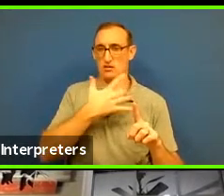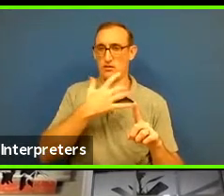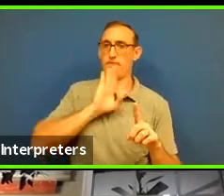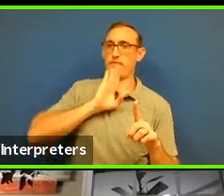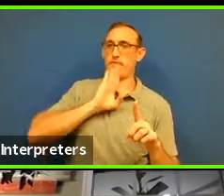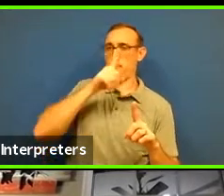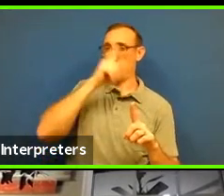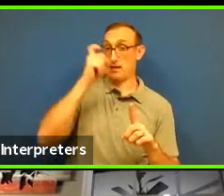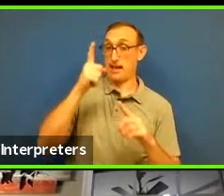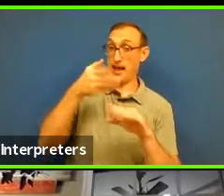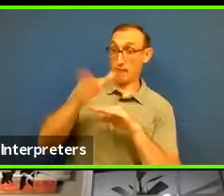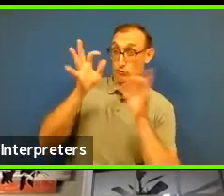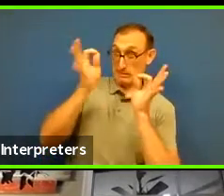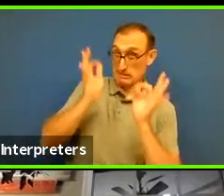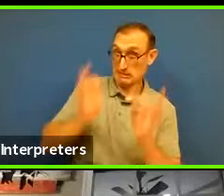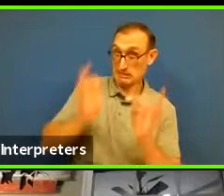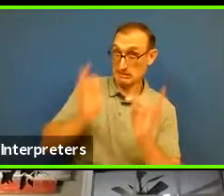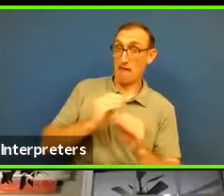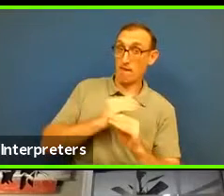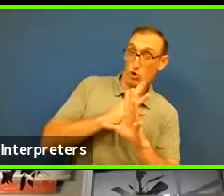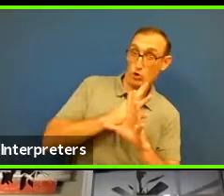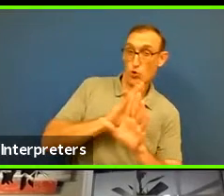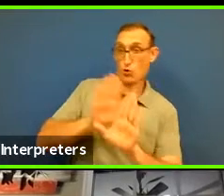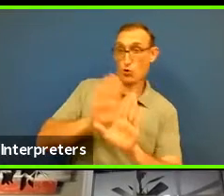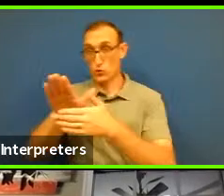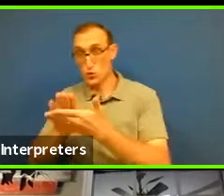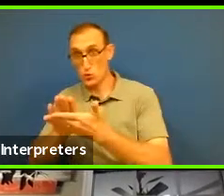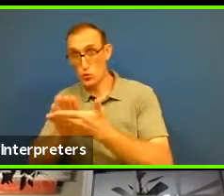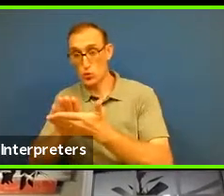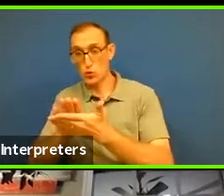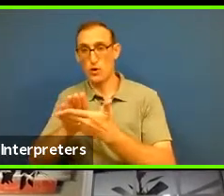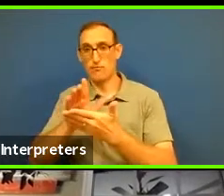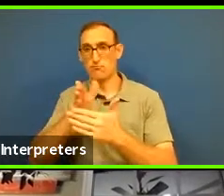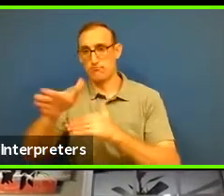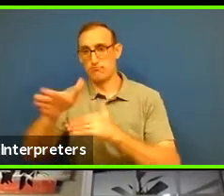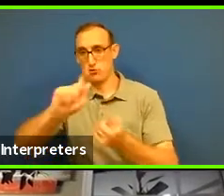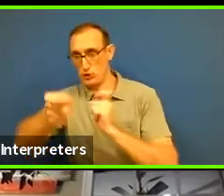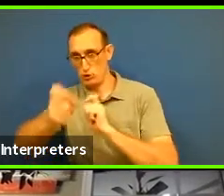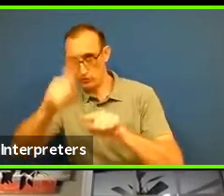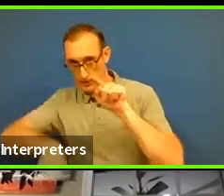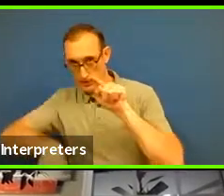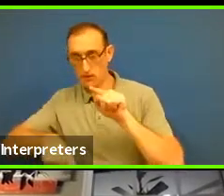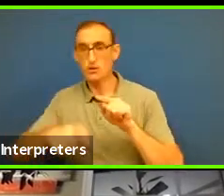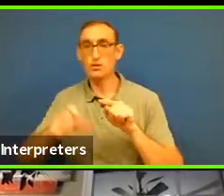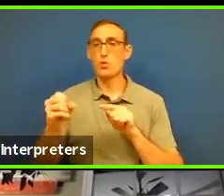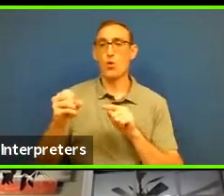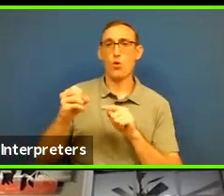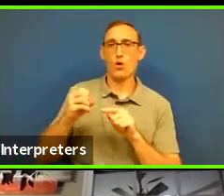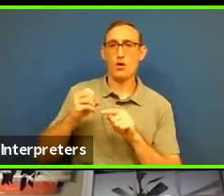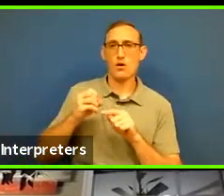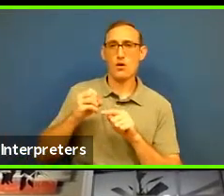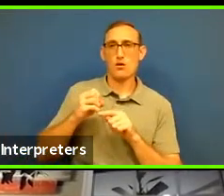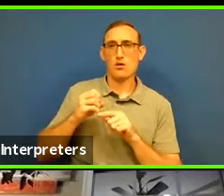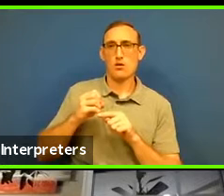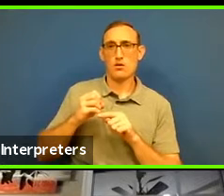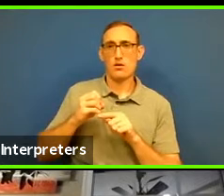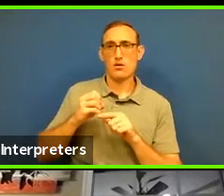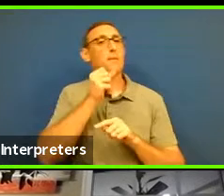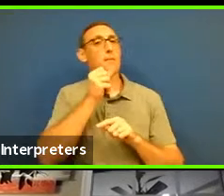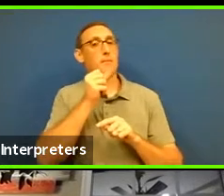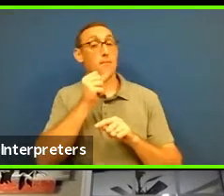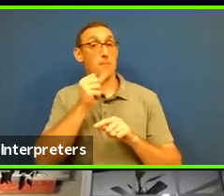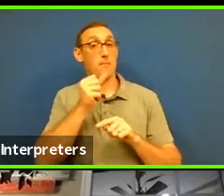So Mr. Gaskins, you and I guess both can answer that. Parents have been given the opportunity to make a decision through conferences, which